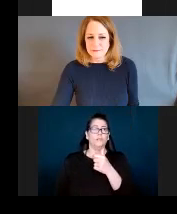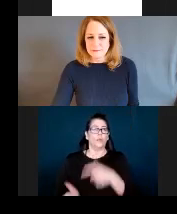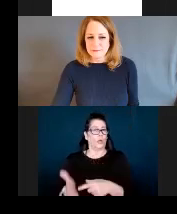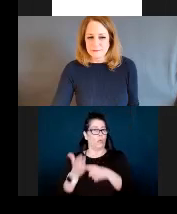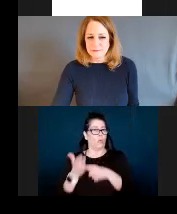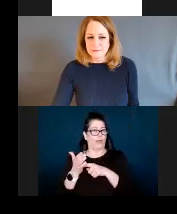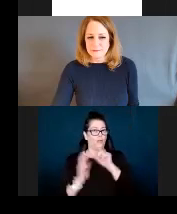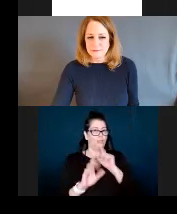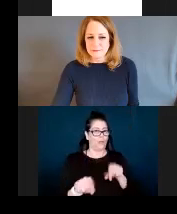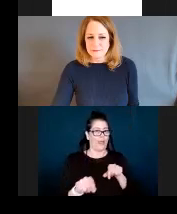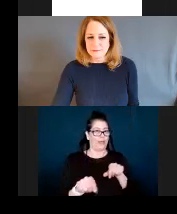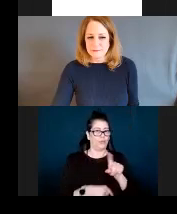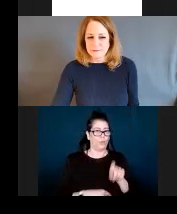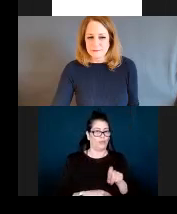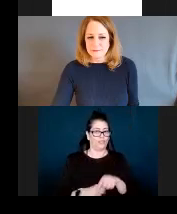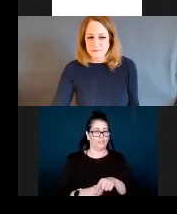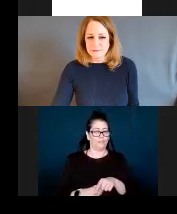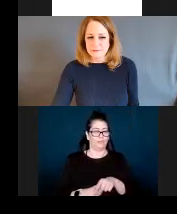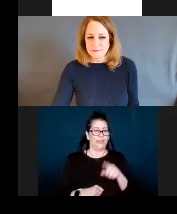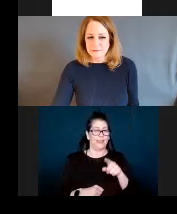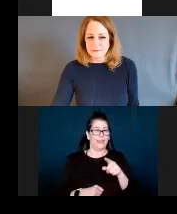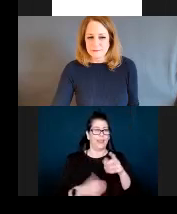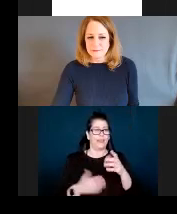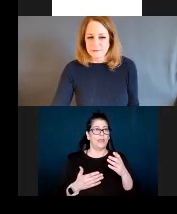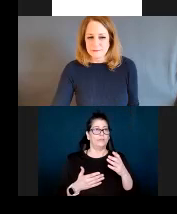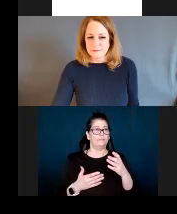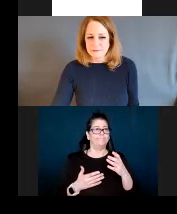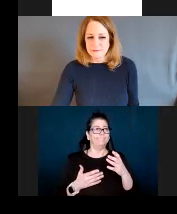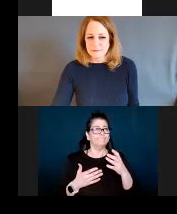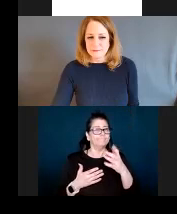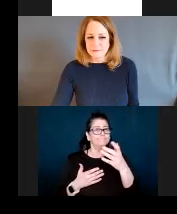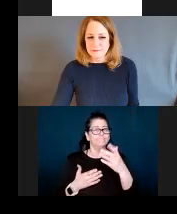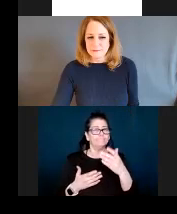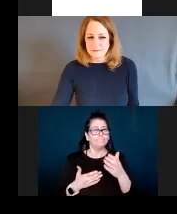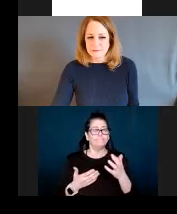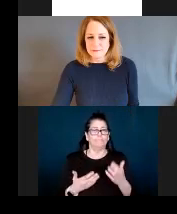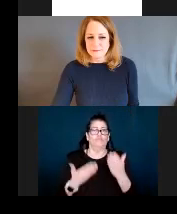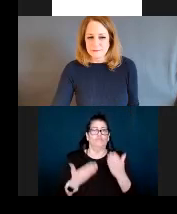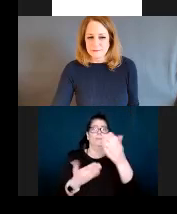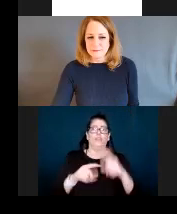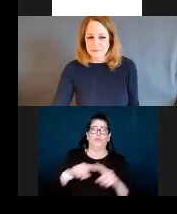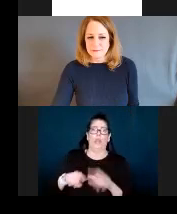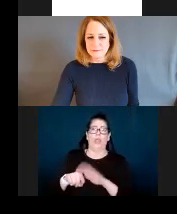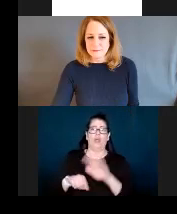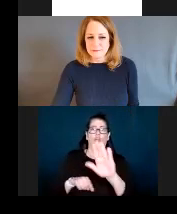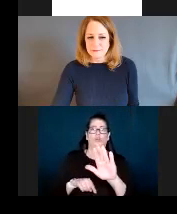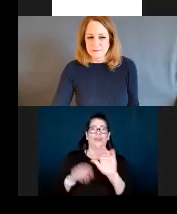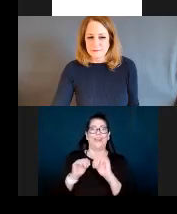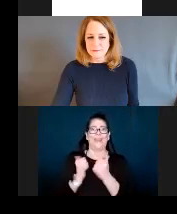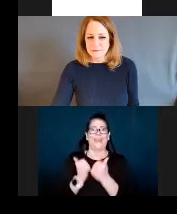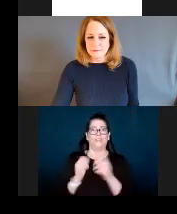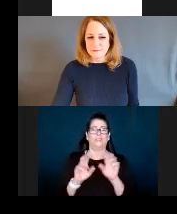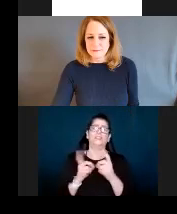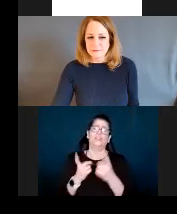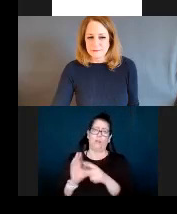questions. And I would encourage you to refer to your own organization's policies on those kinds of disclosures.